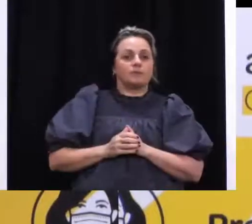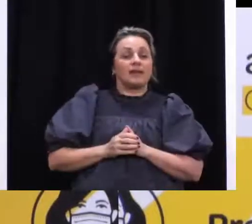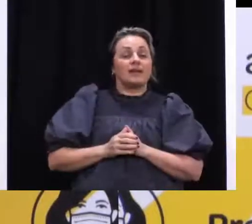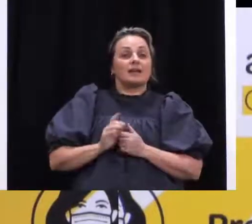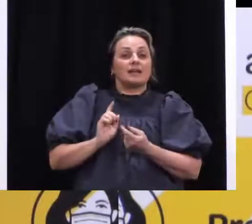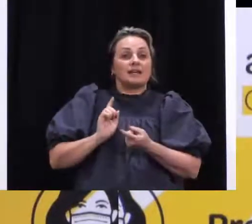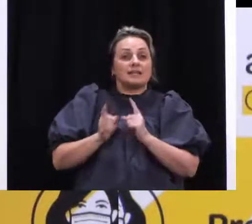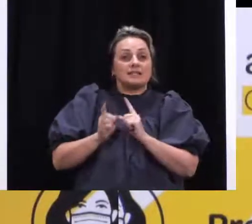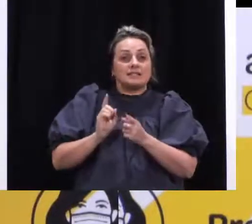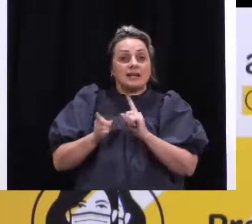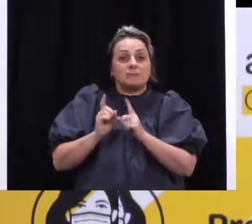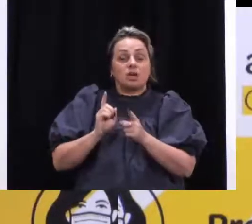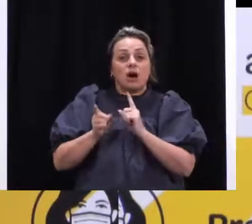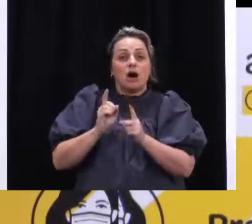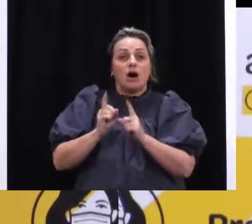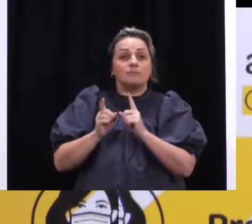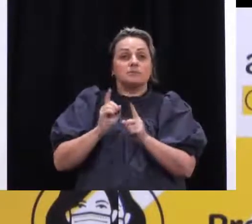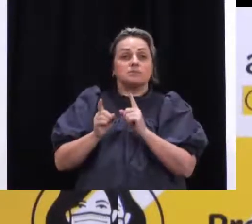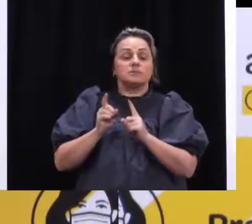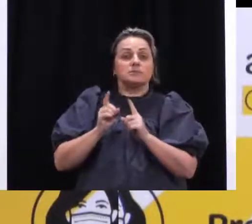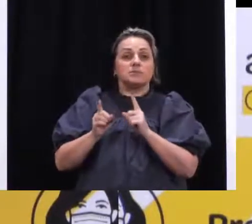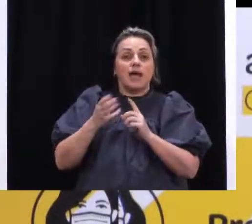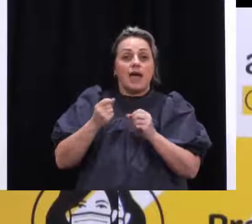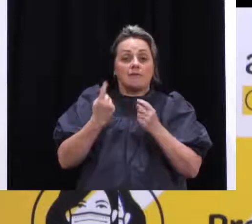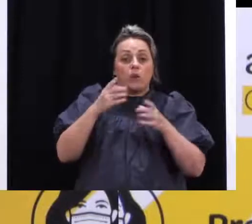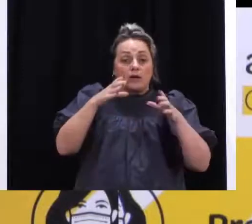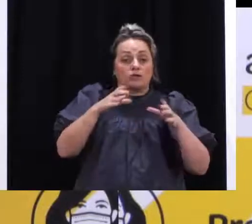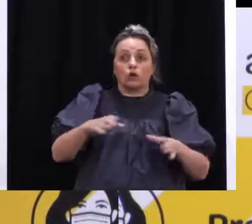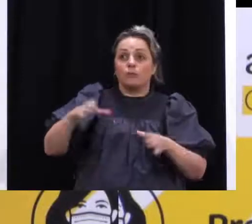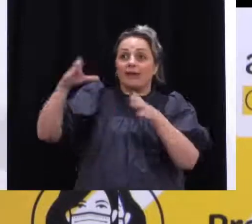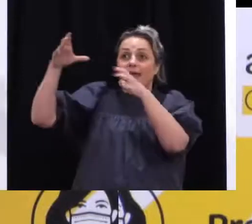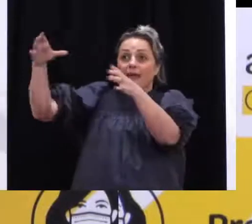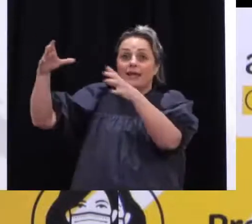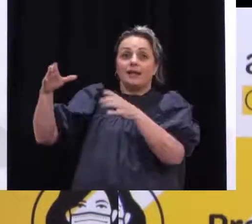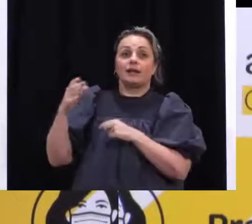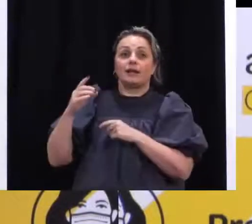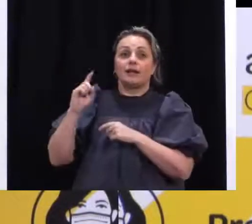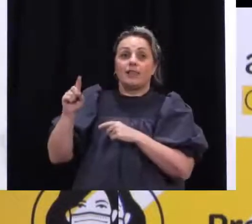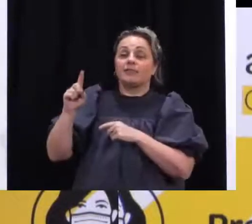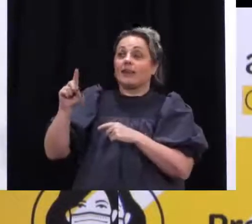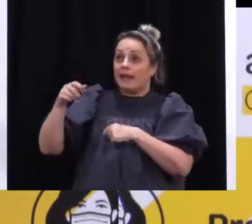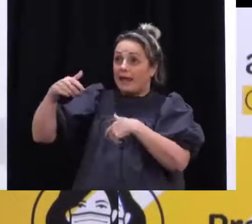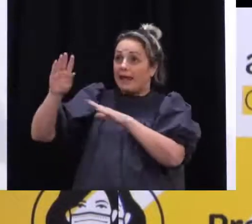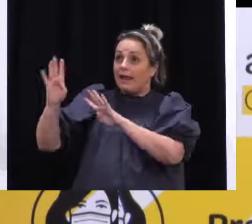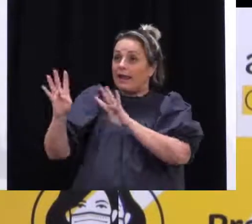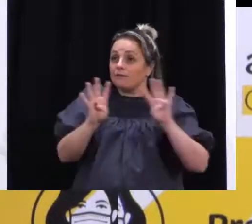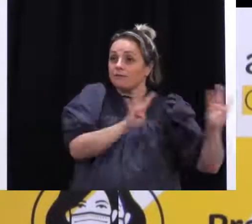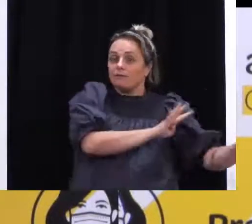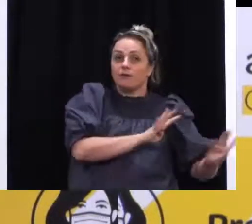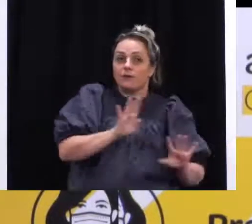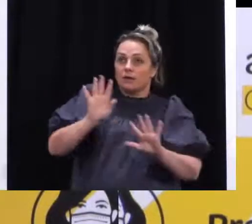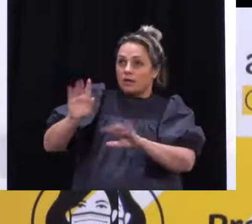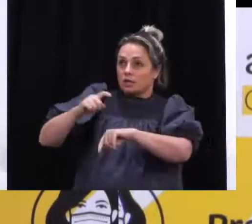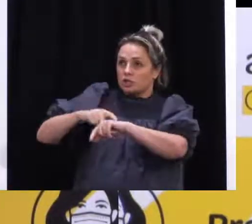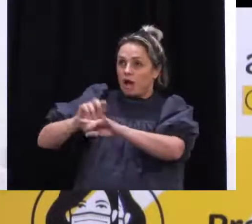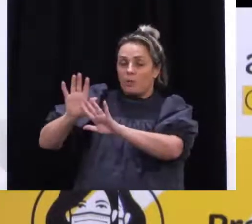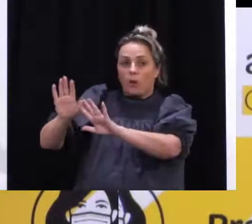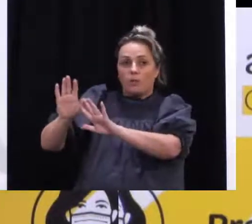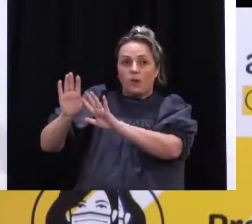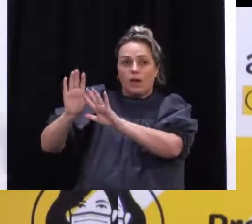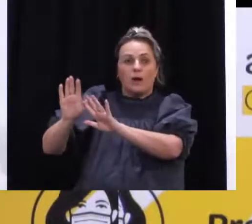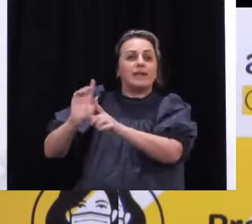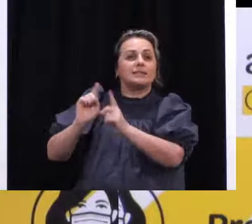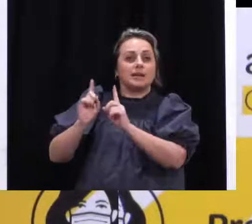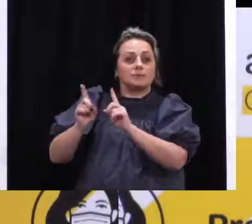gaps between cohorts. Sometimes the gaps are bigger than others. One of the challenges around managing bookings, I want to highlight that at the